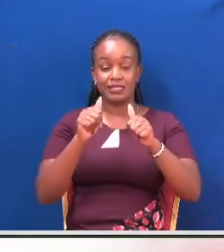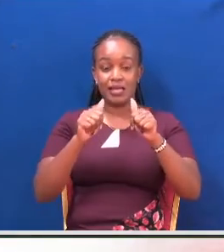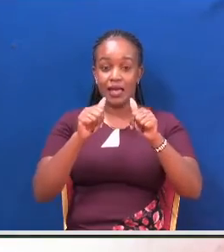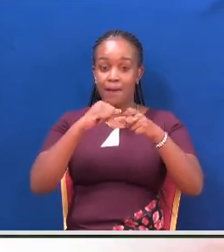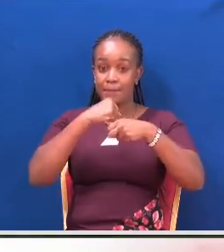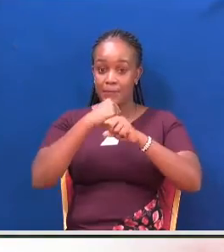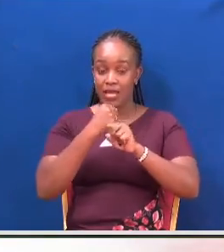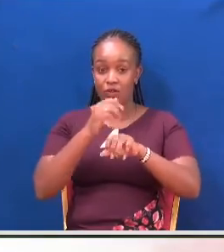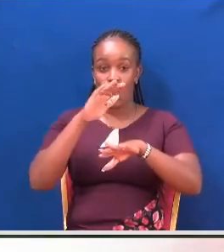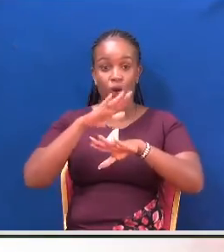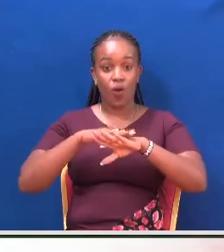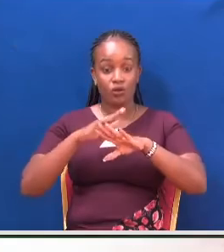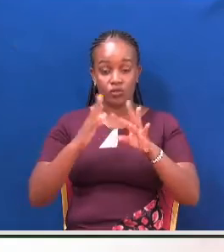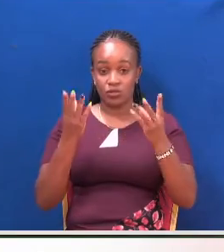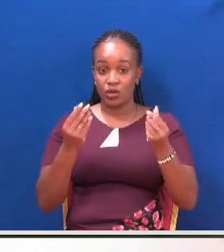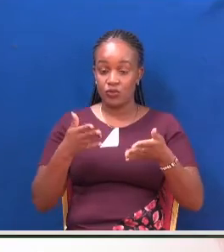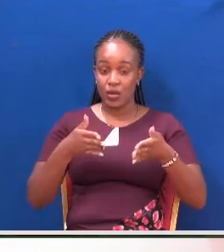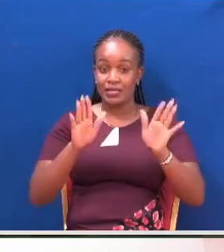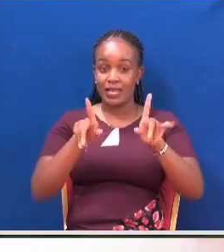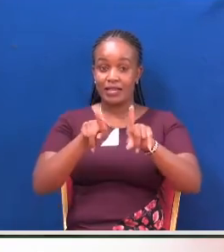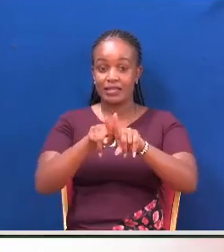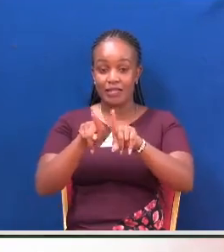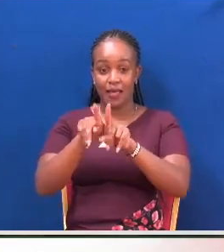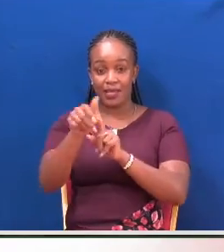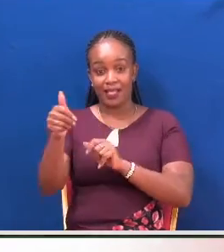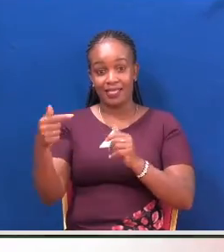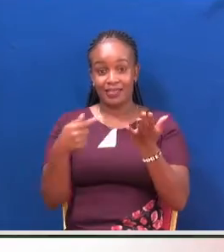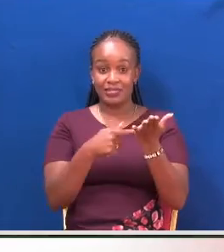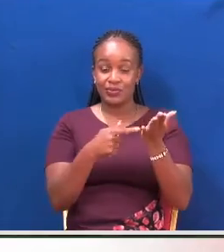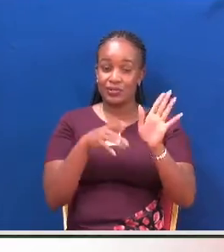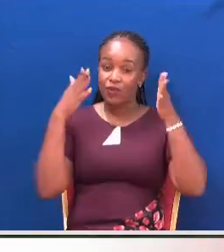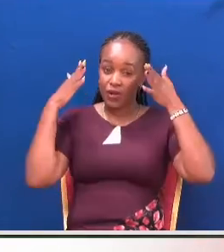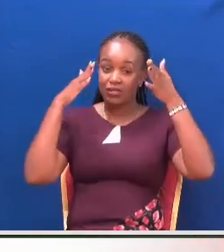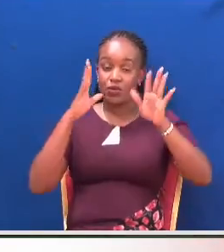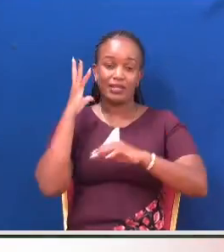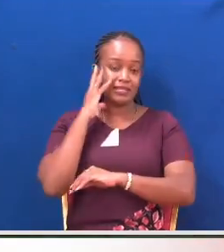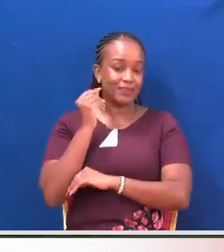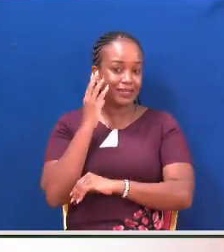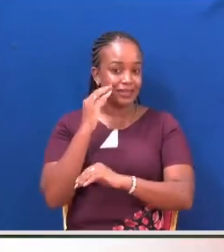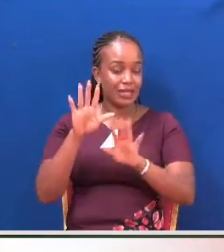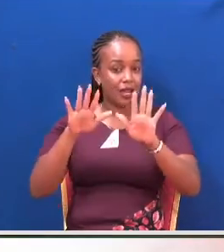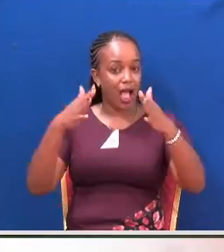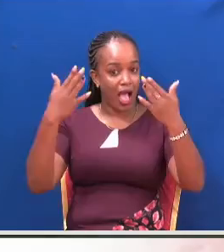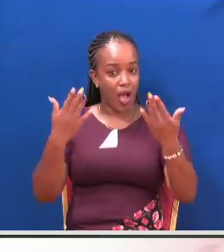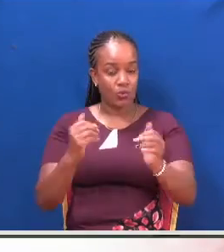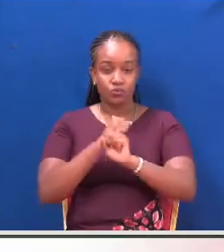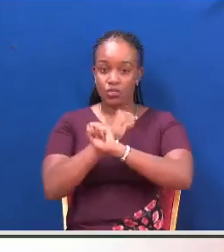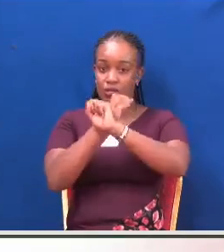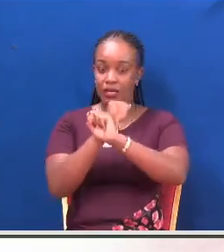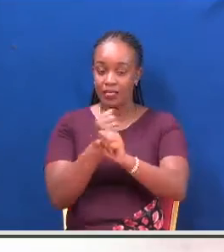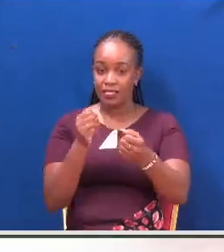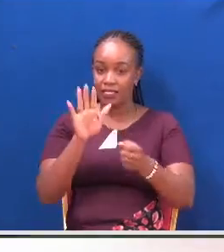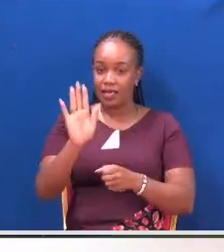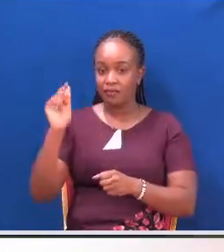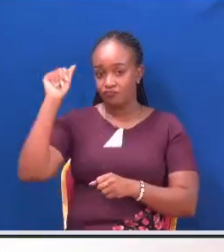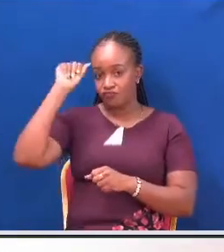sensors, softwares, and other technologies. Gearbox is also focused on the user's experience and how to protect their intellectual